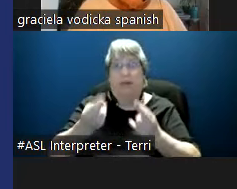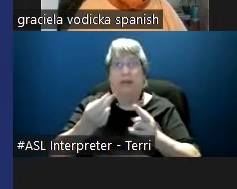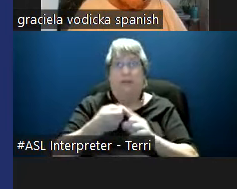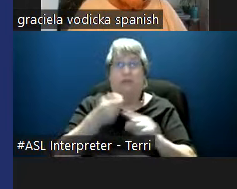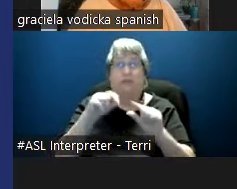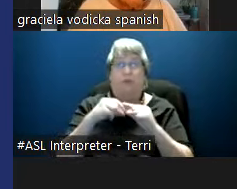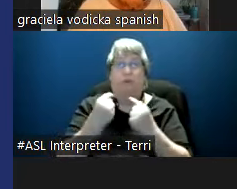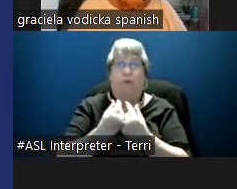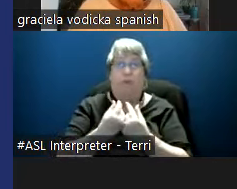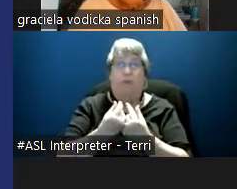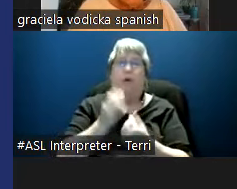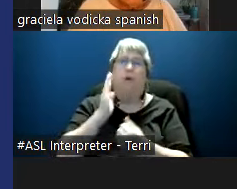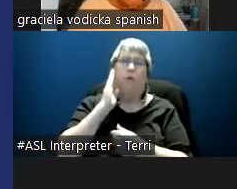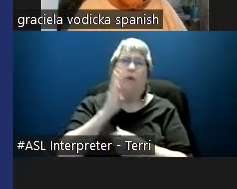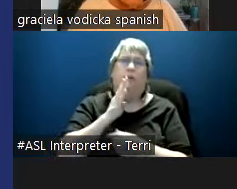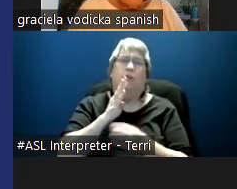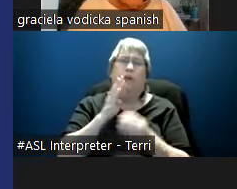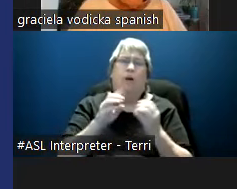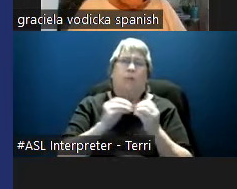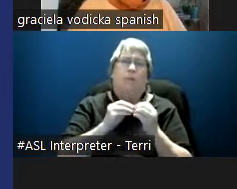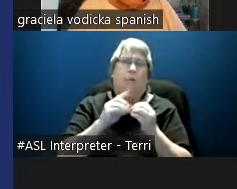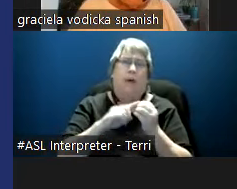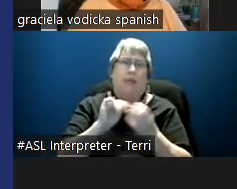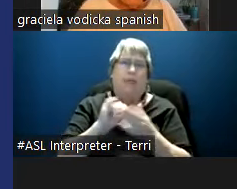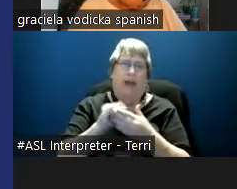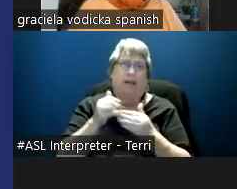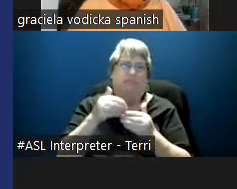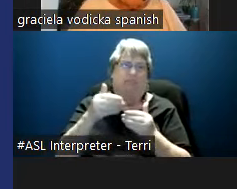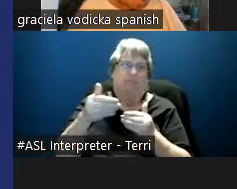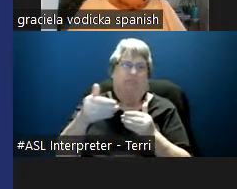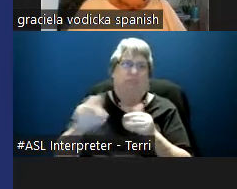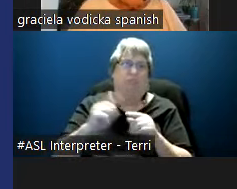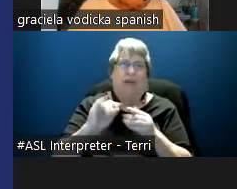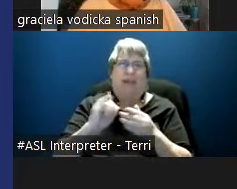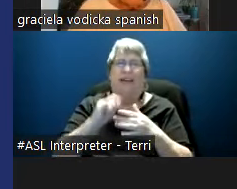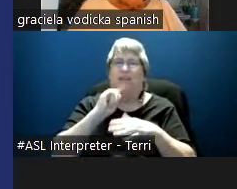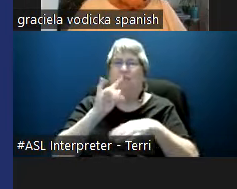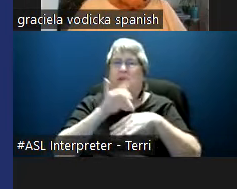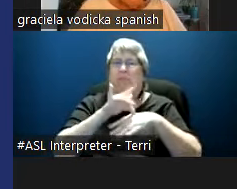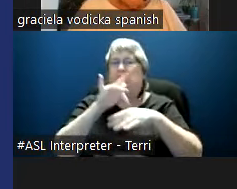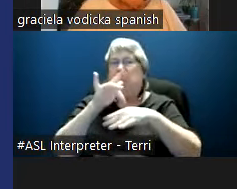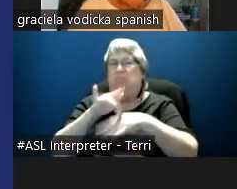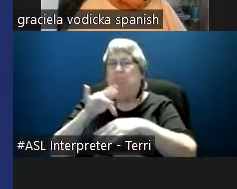I'll discuss more of that to come, but this is just kind of a highlight of our agenda for today.